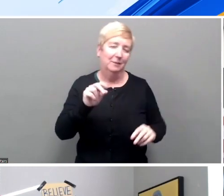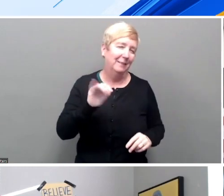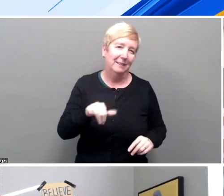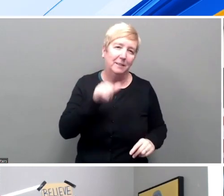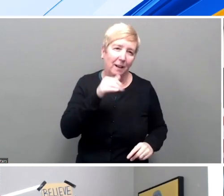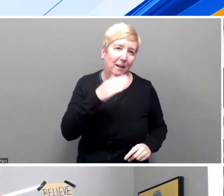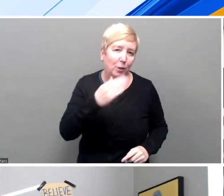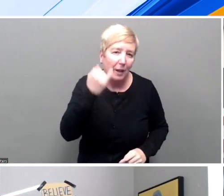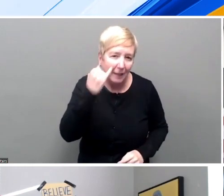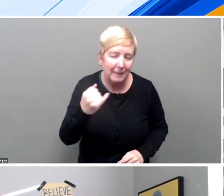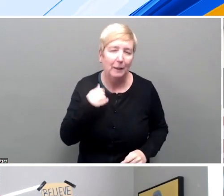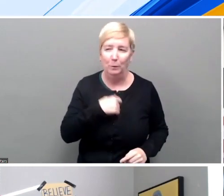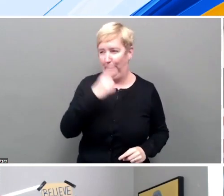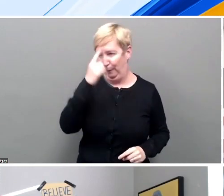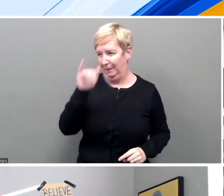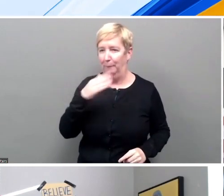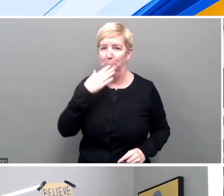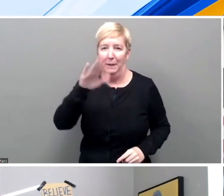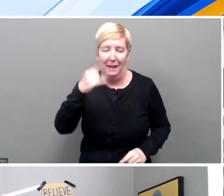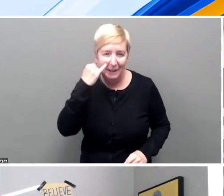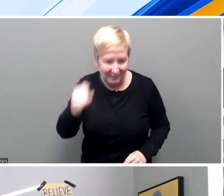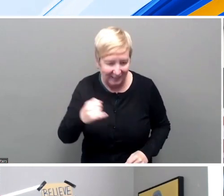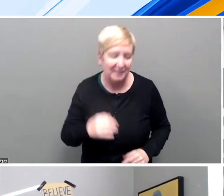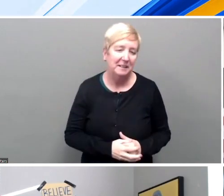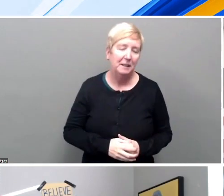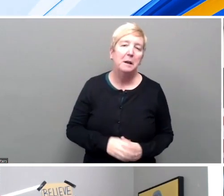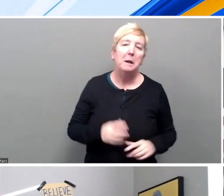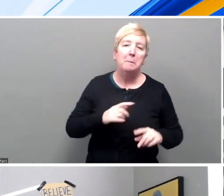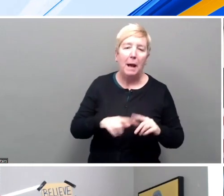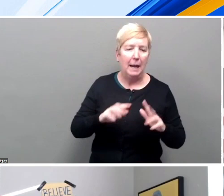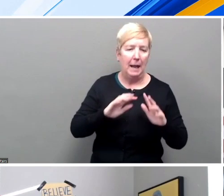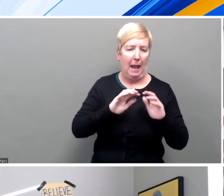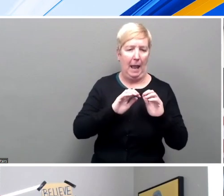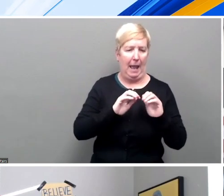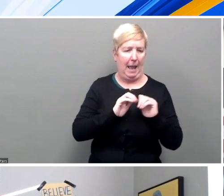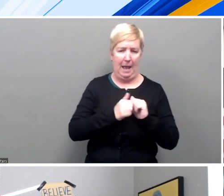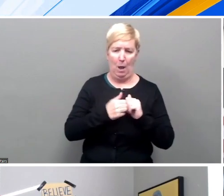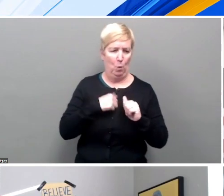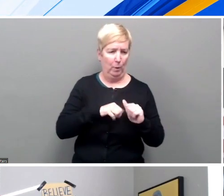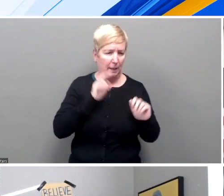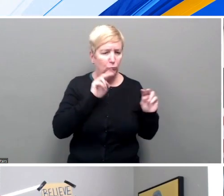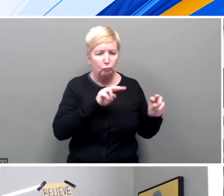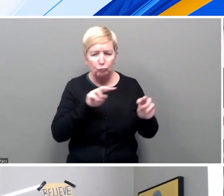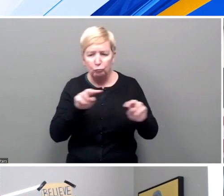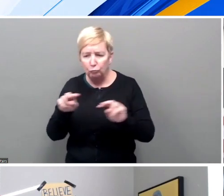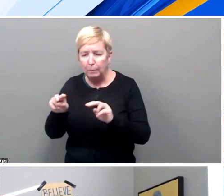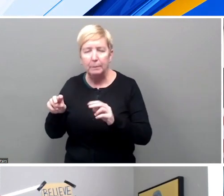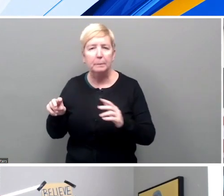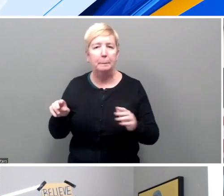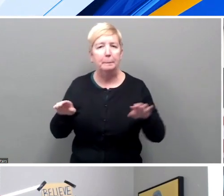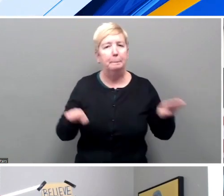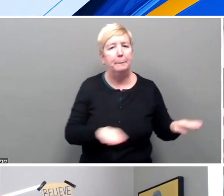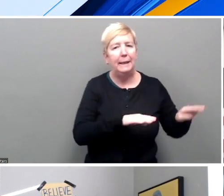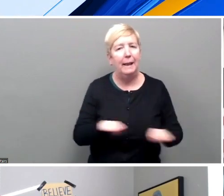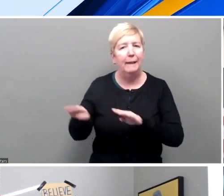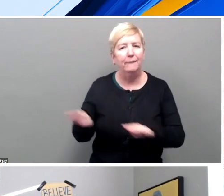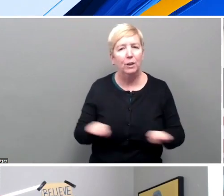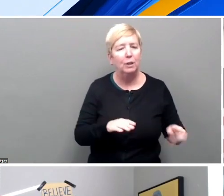all. We thought that was a bad idea, so we didn't do that. But I think that younger people feel less